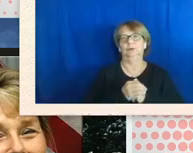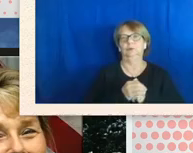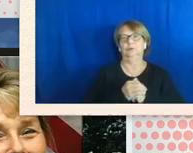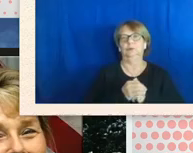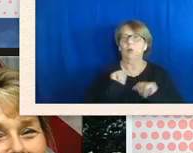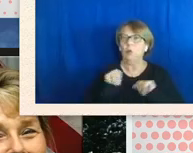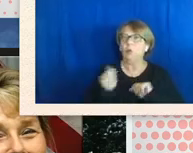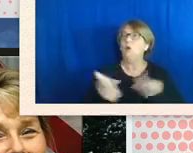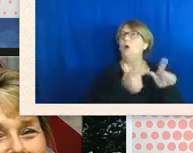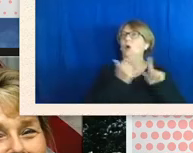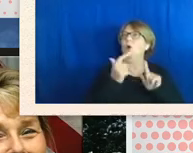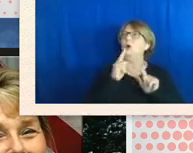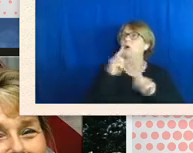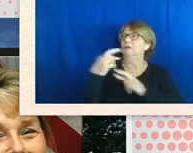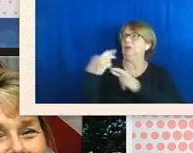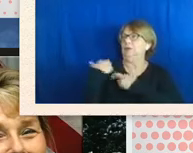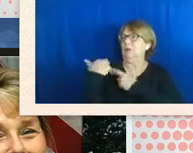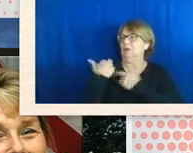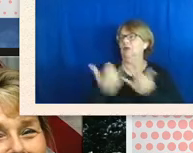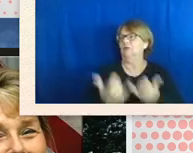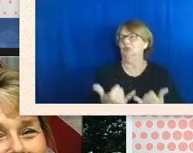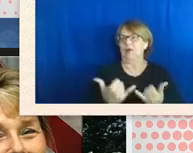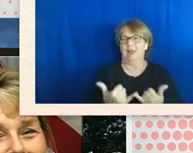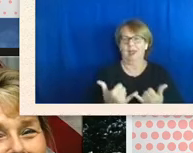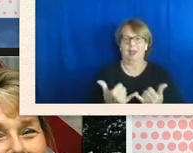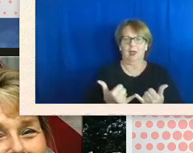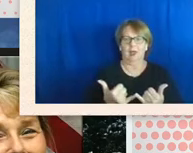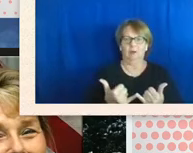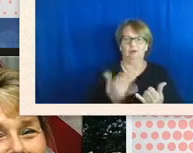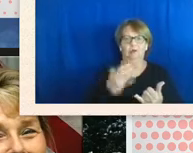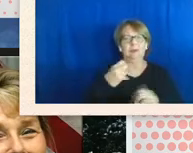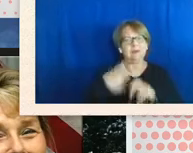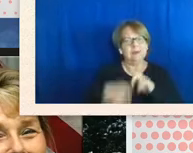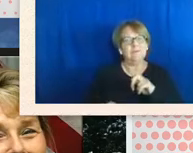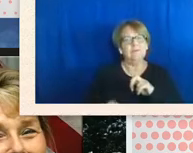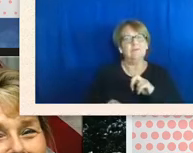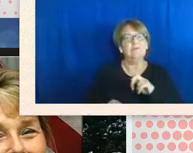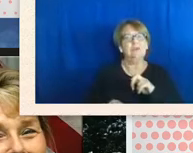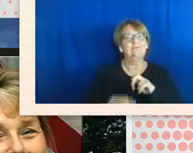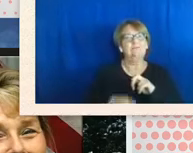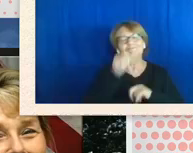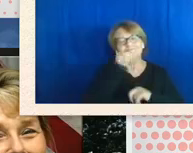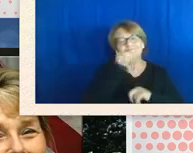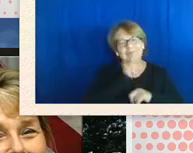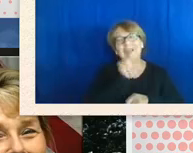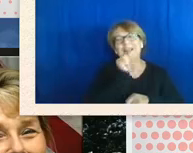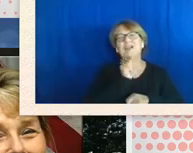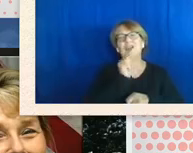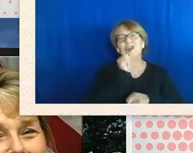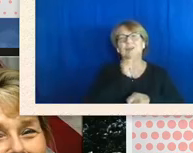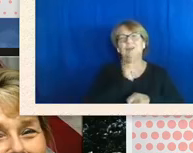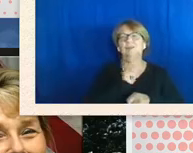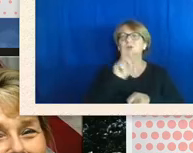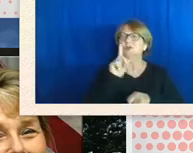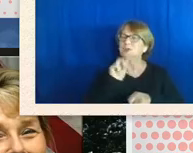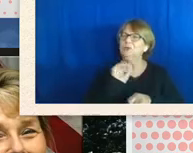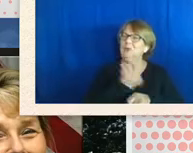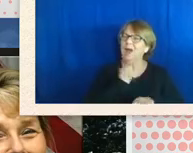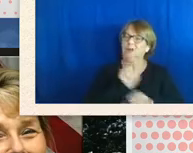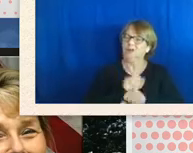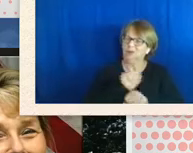responsible right now to be tough, hang in here, do what our jobs are,